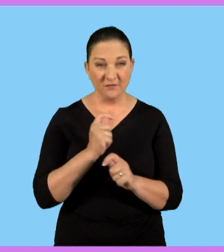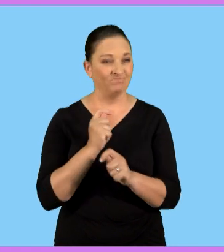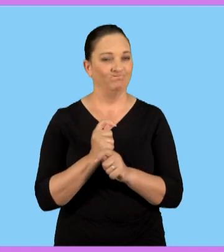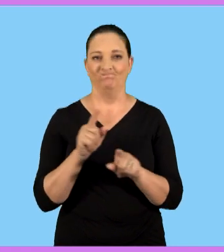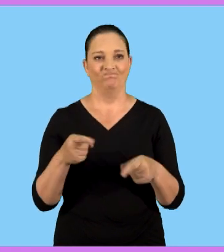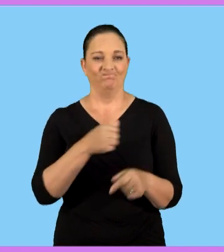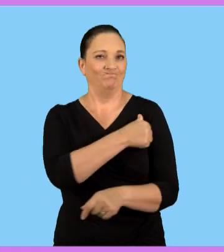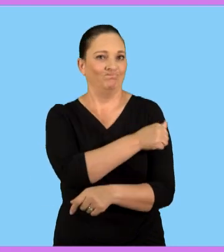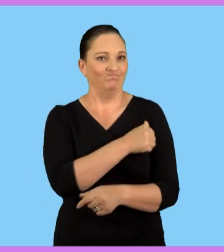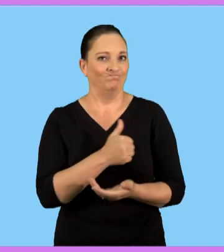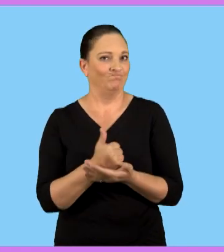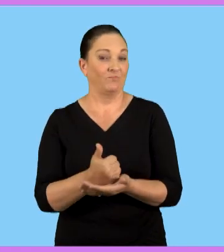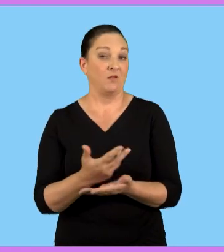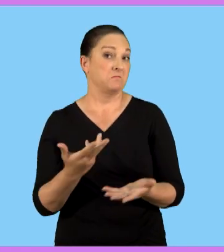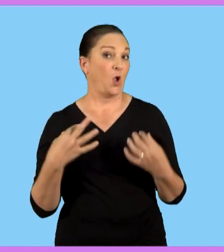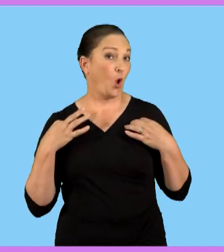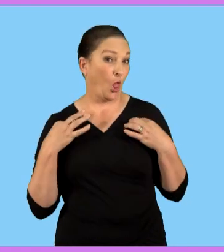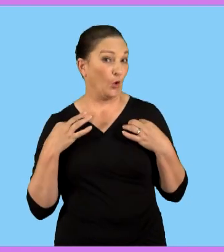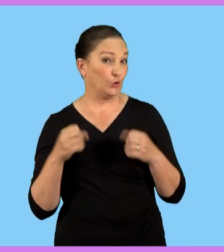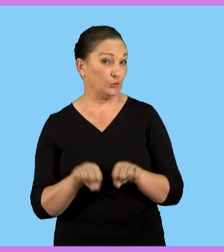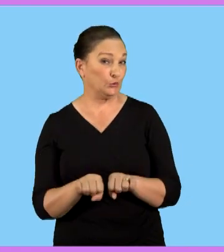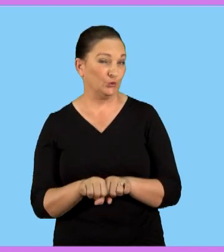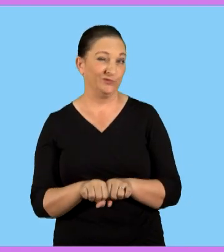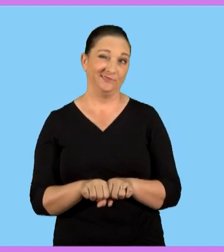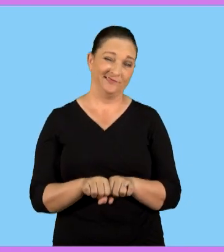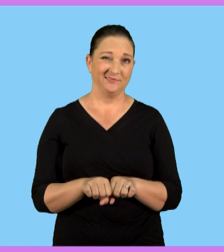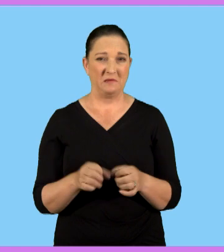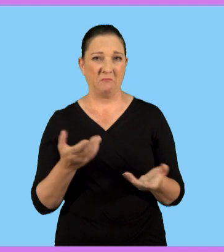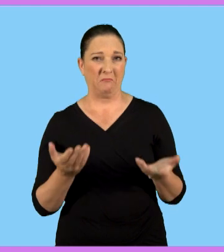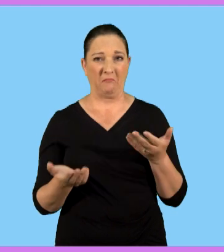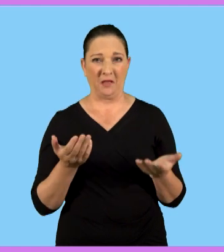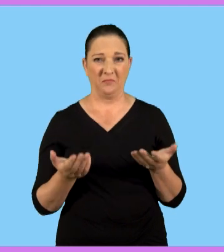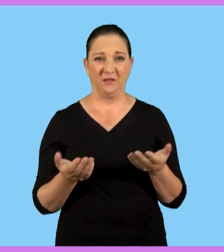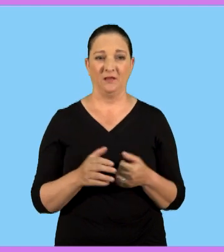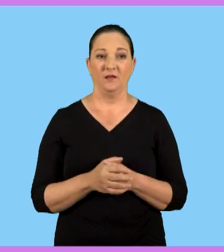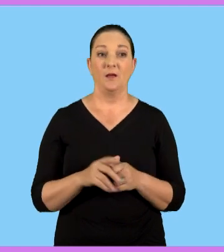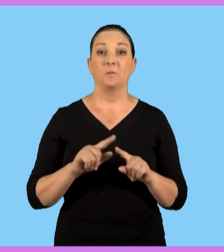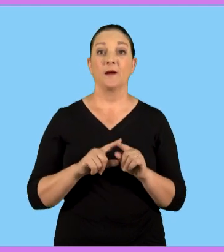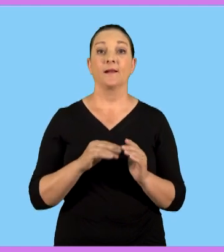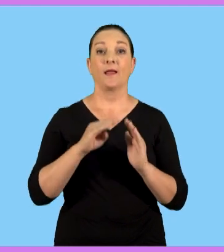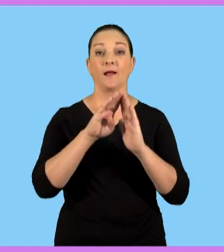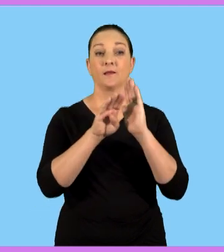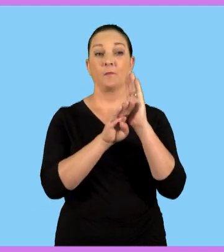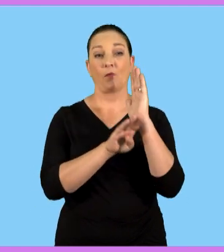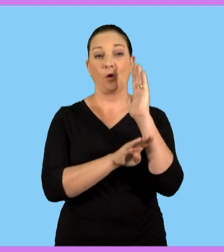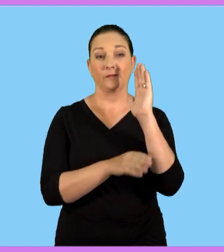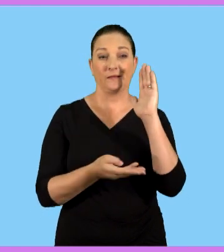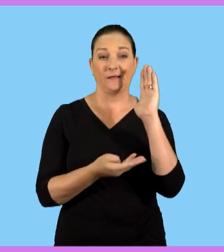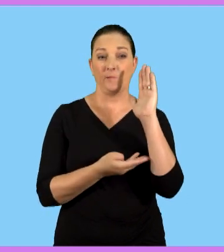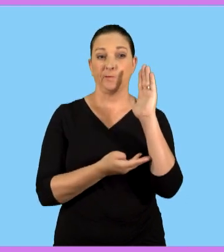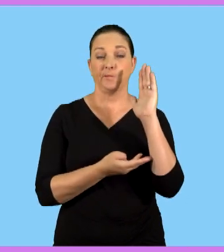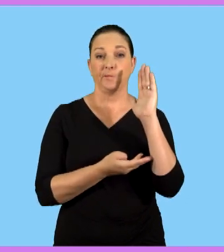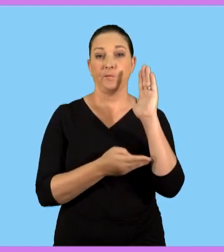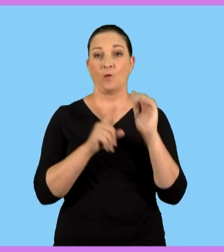aid, probably not. Clothing and shoes, maybe. But there's also entertainment right at the bottom here.